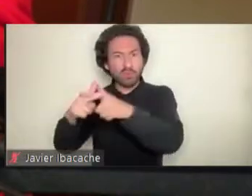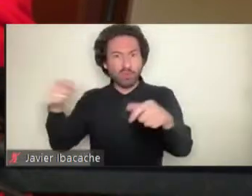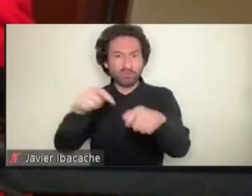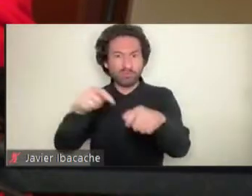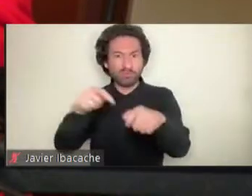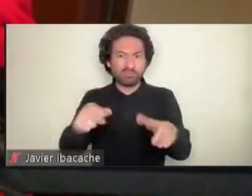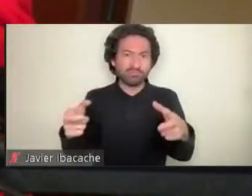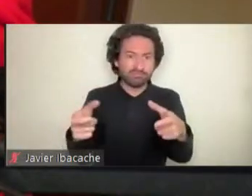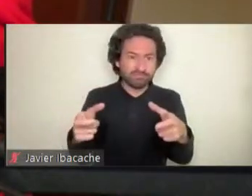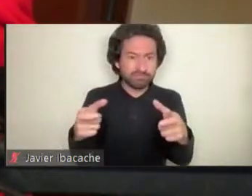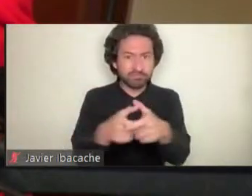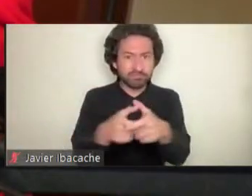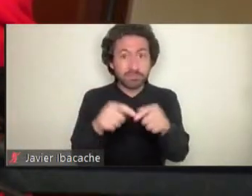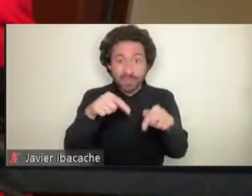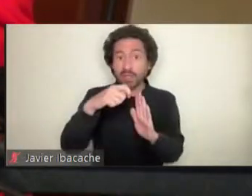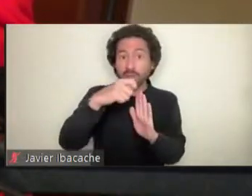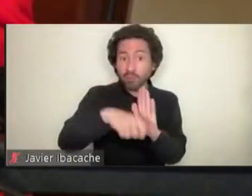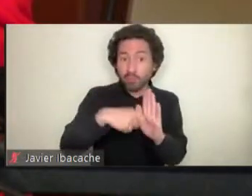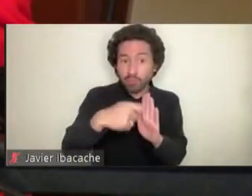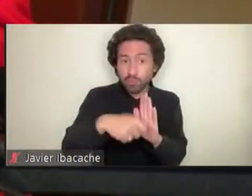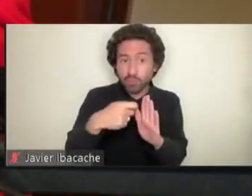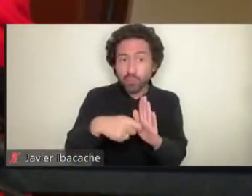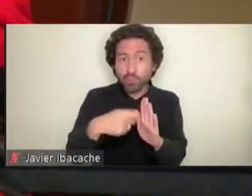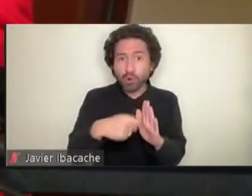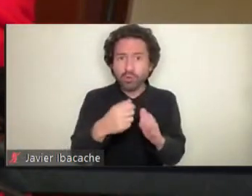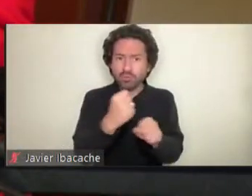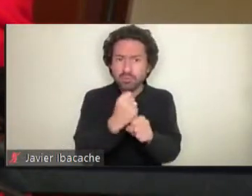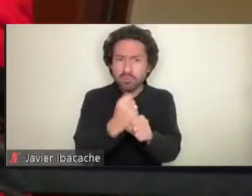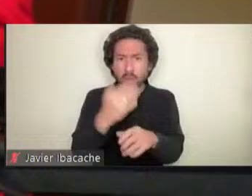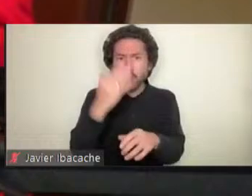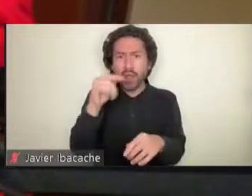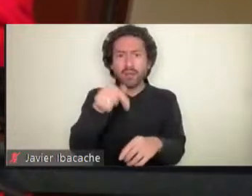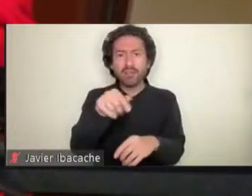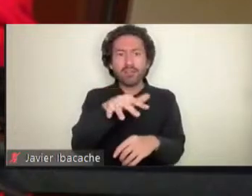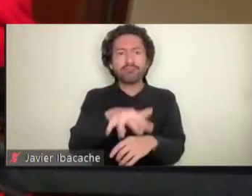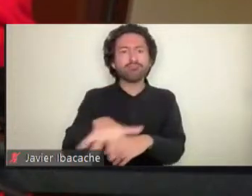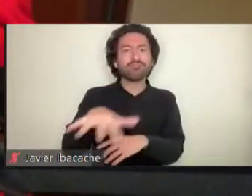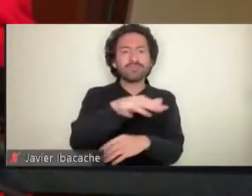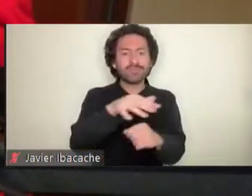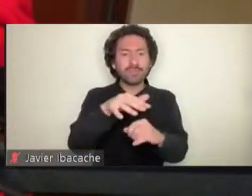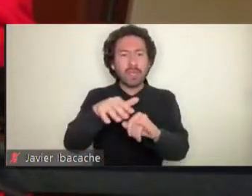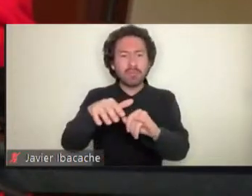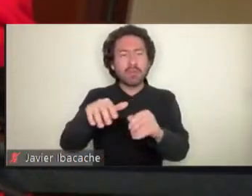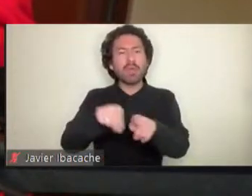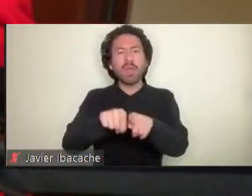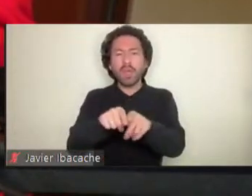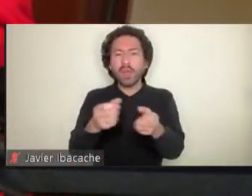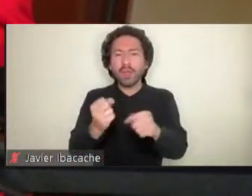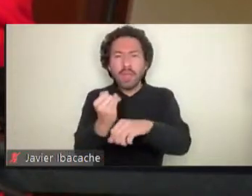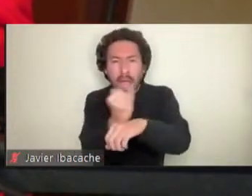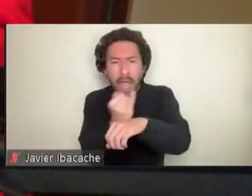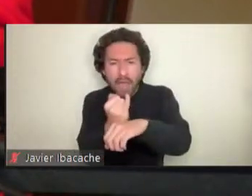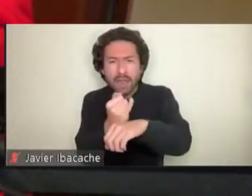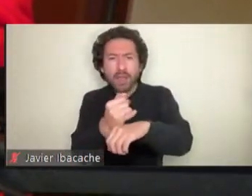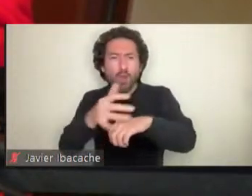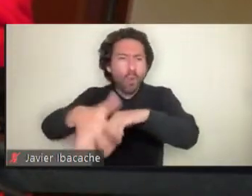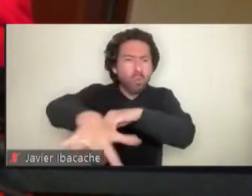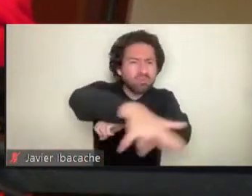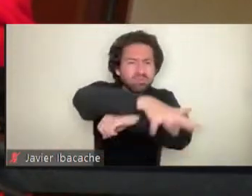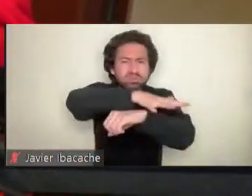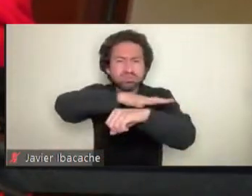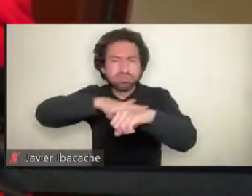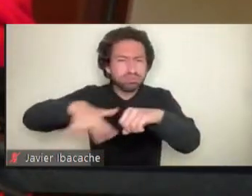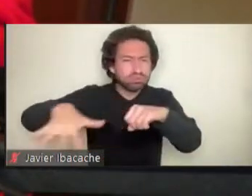project, because Barbados has a very small landmass, but is surrounded by lots of water, we are seeking to capitalize on the blue